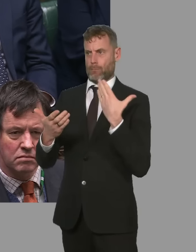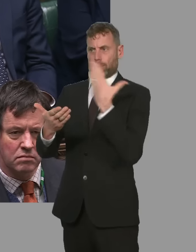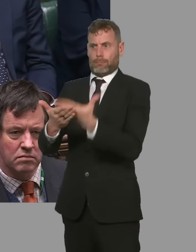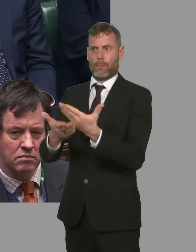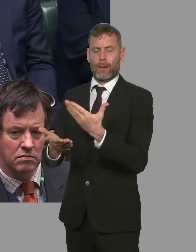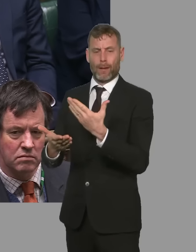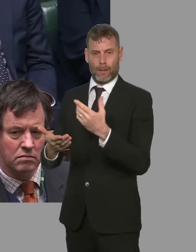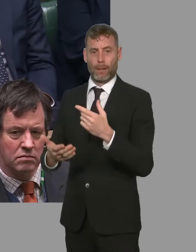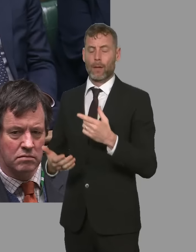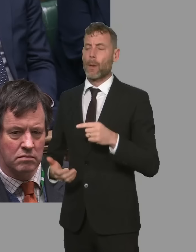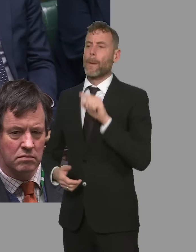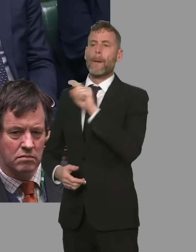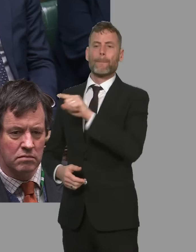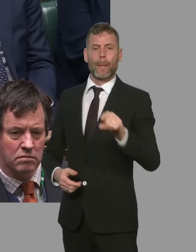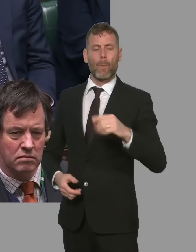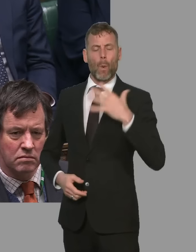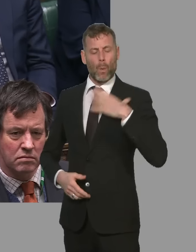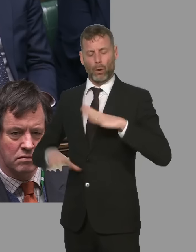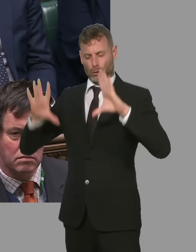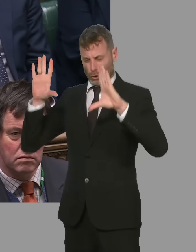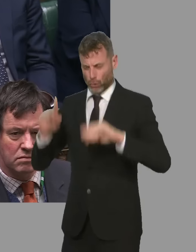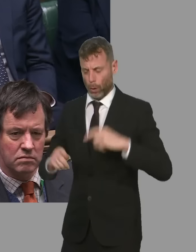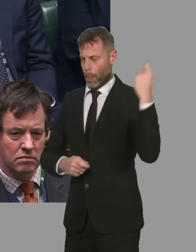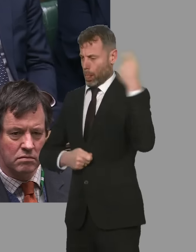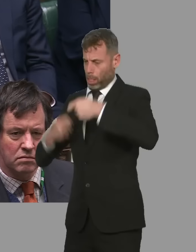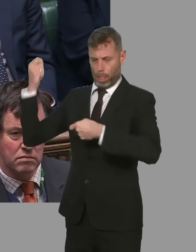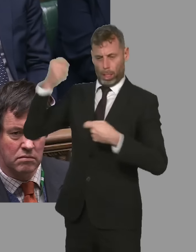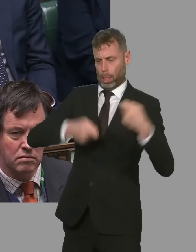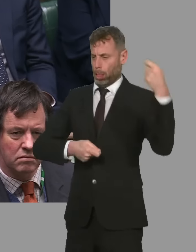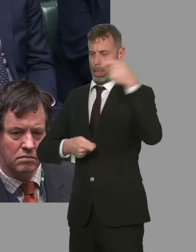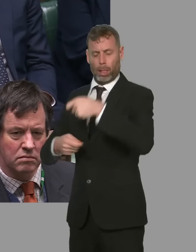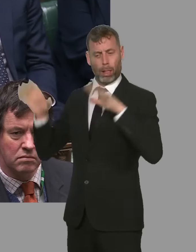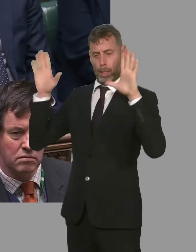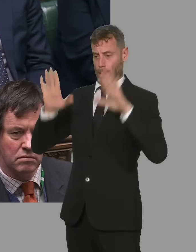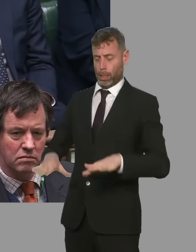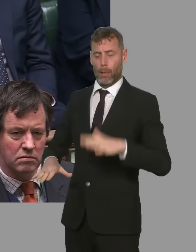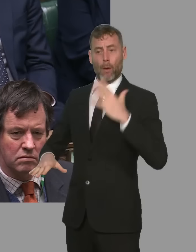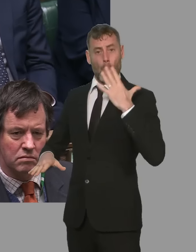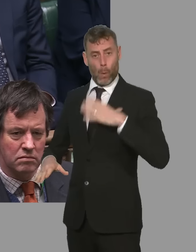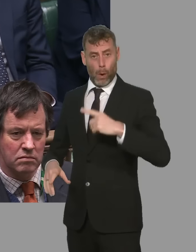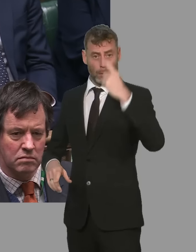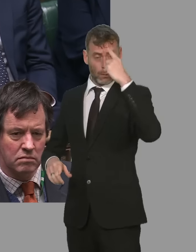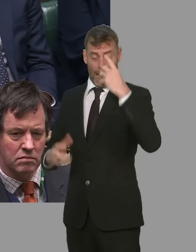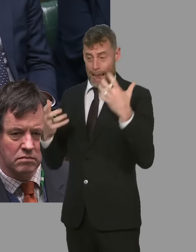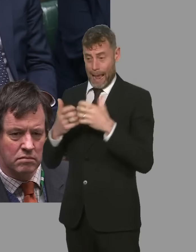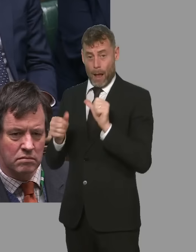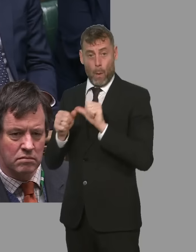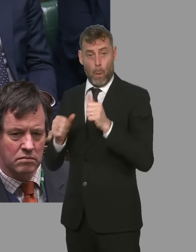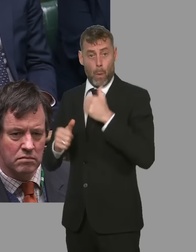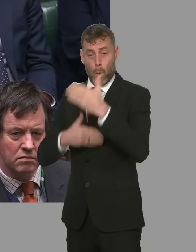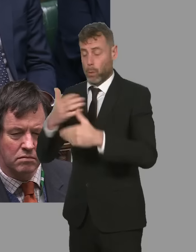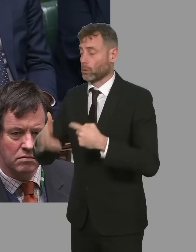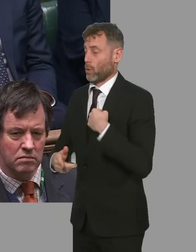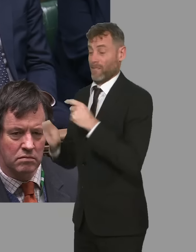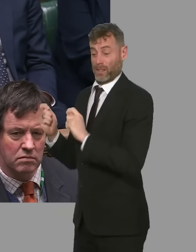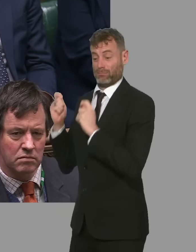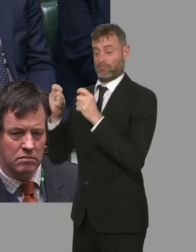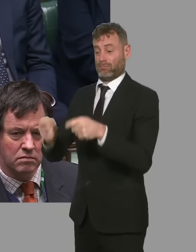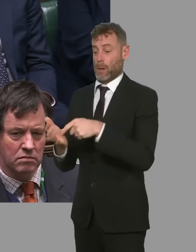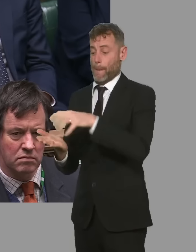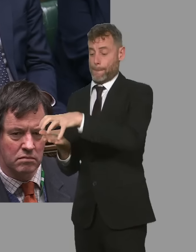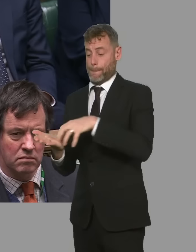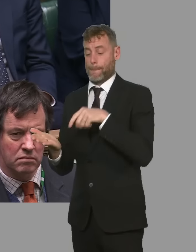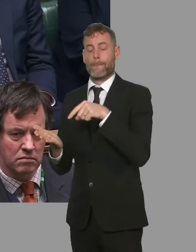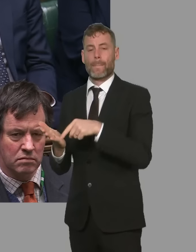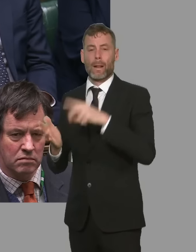why I've tabled amendments to the Troubles Bill to formally provide the option of a restorative justice pathway for the many victims of the Troubles who simply